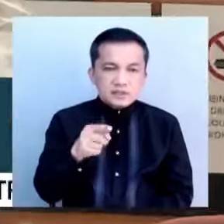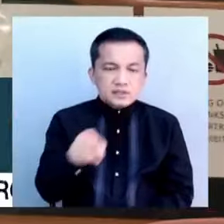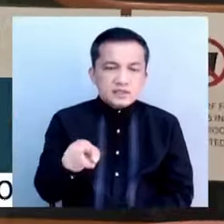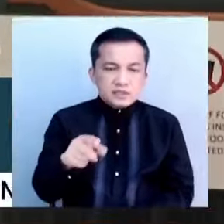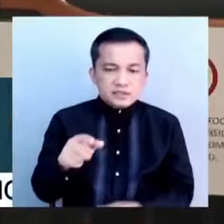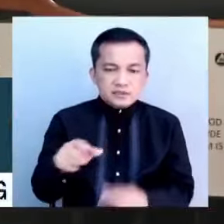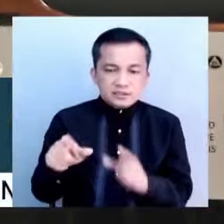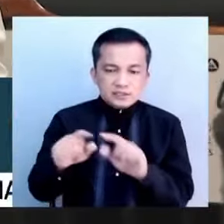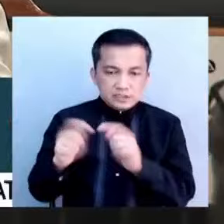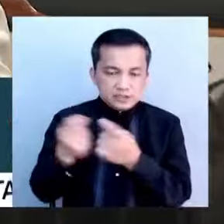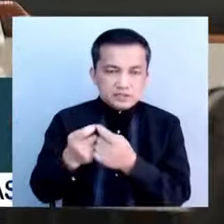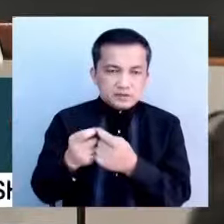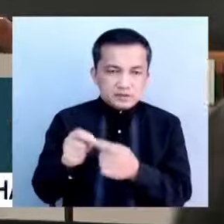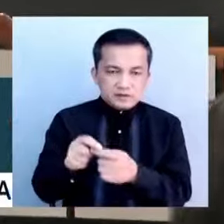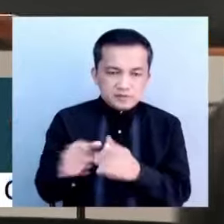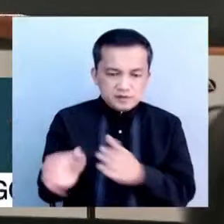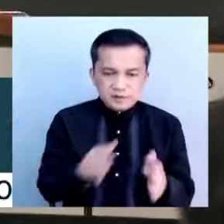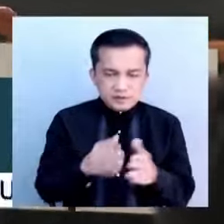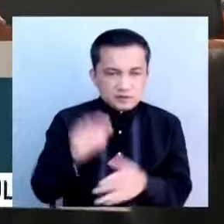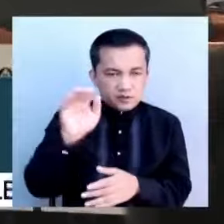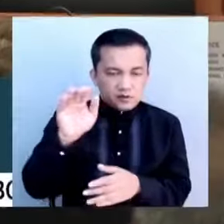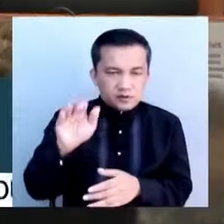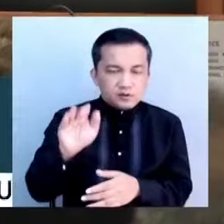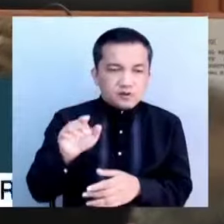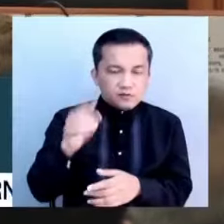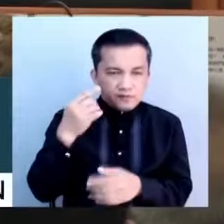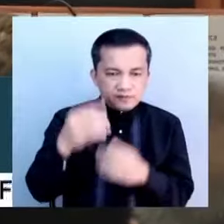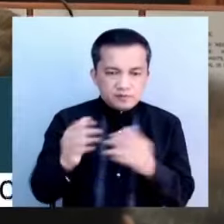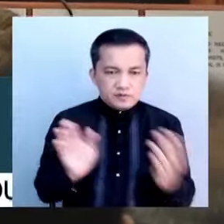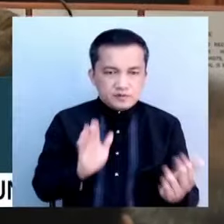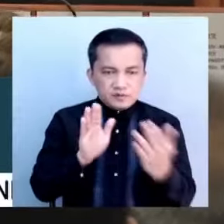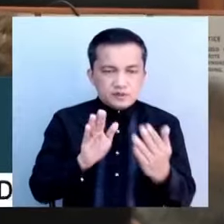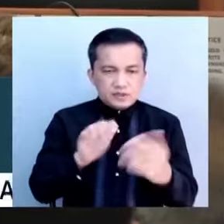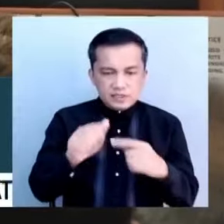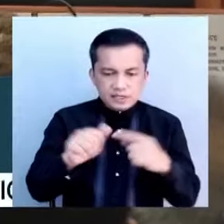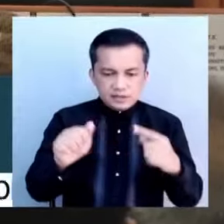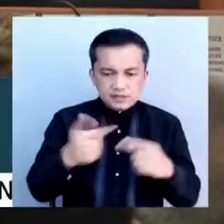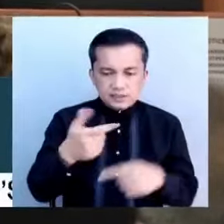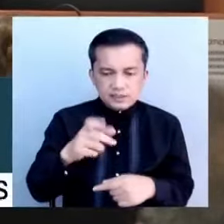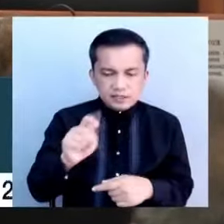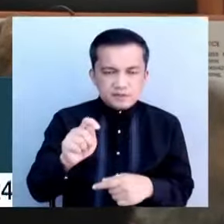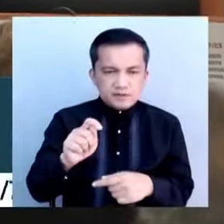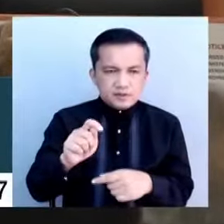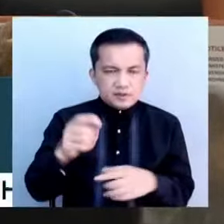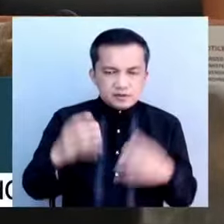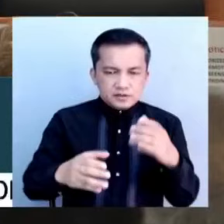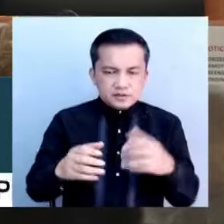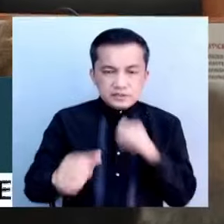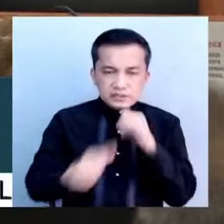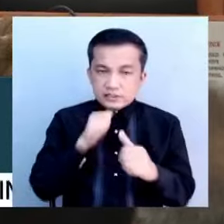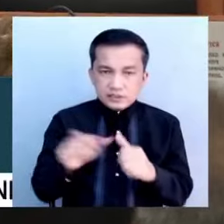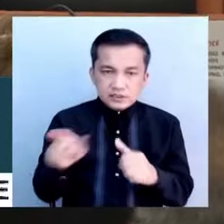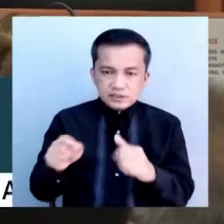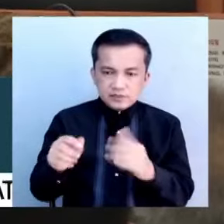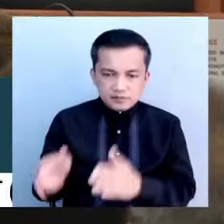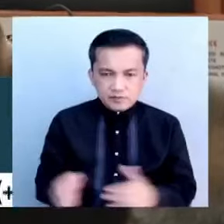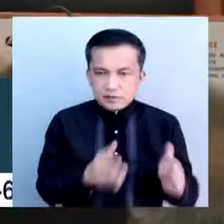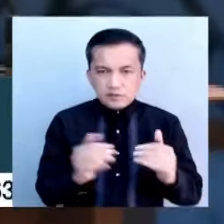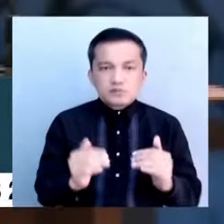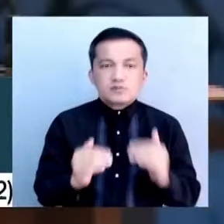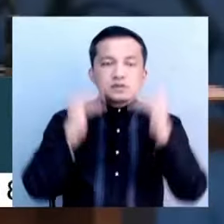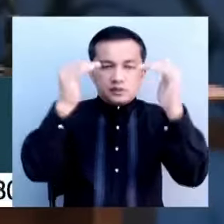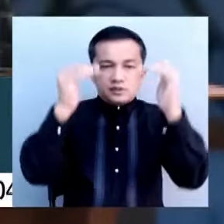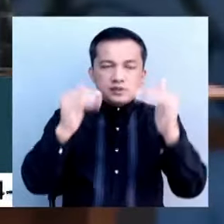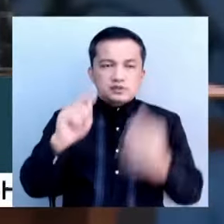preparing to file a motion for reconsideration before the anti-graft court. If denied, they plan to elevate the matter before the Supreme